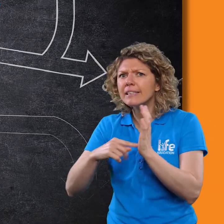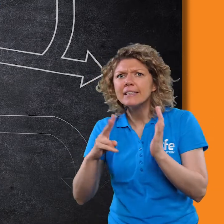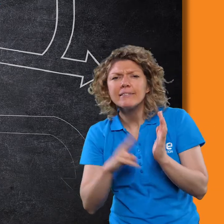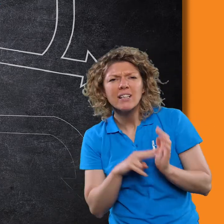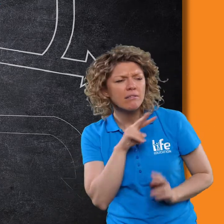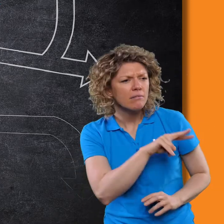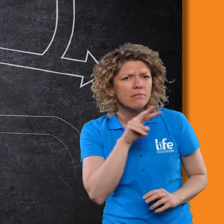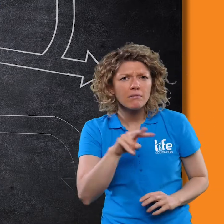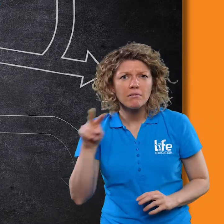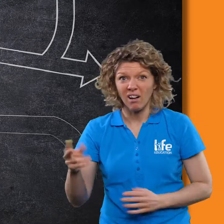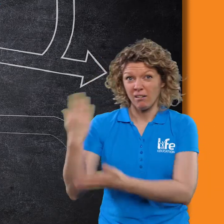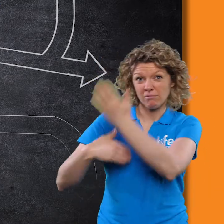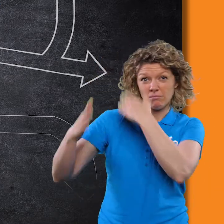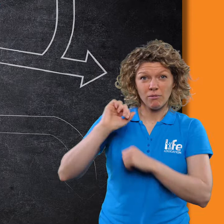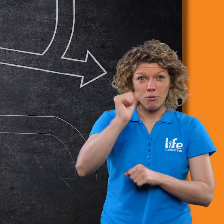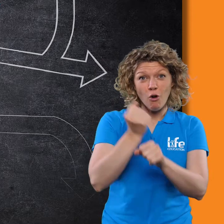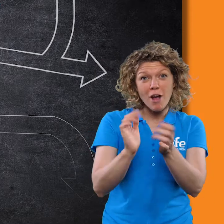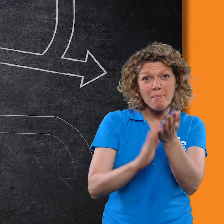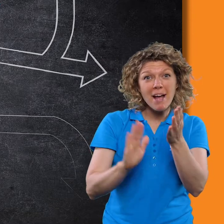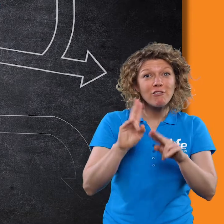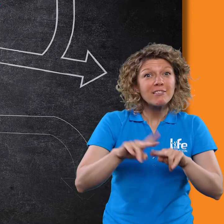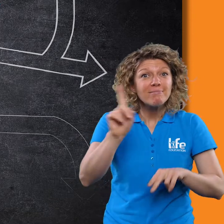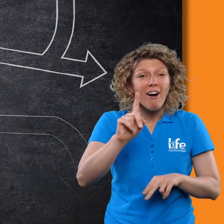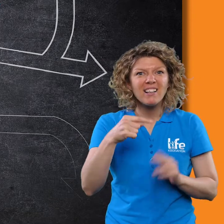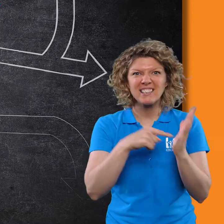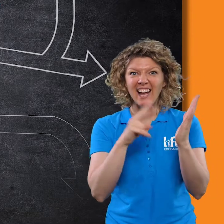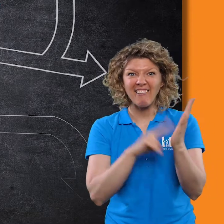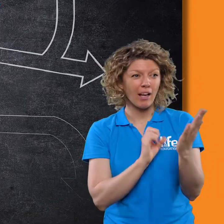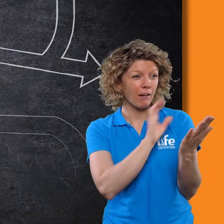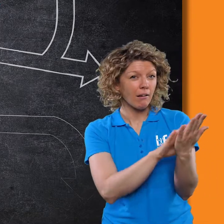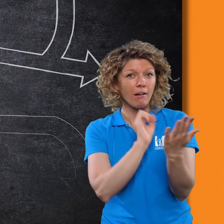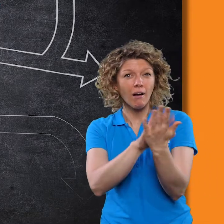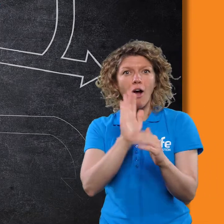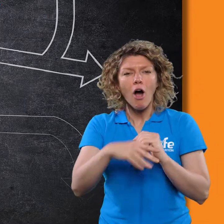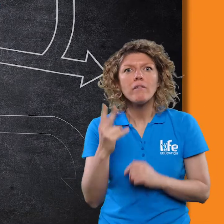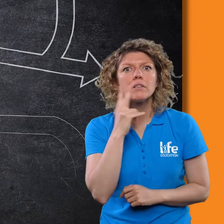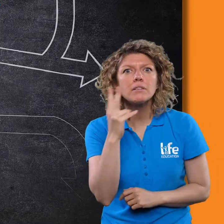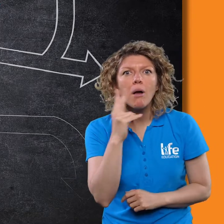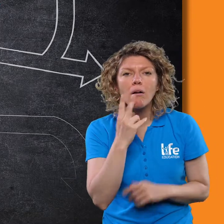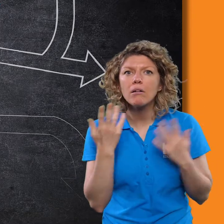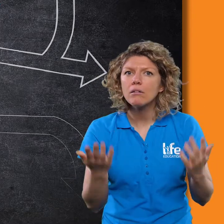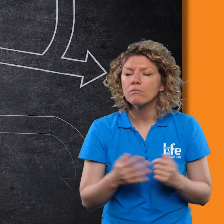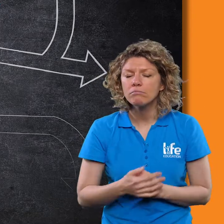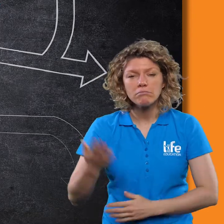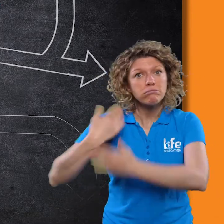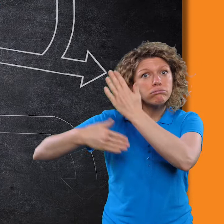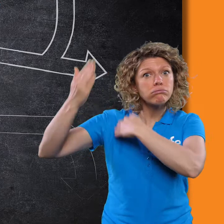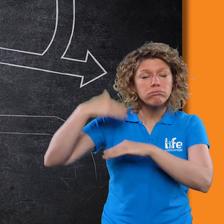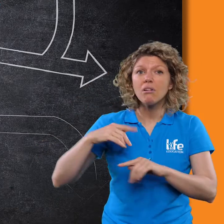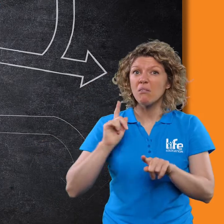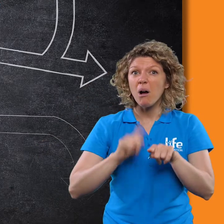younger, there were ads for cigarettes on TV and all over the media? Most adults back then